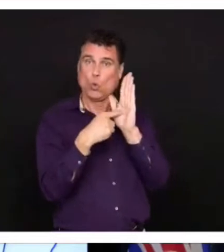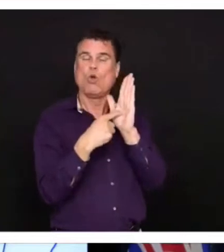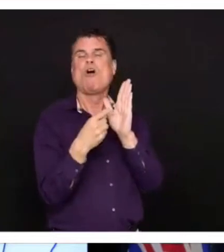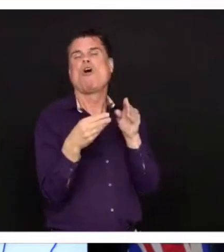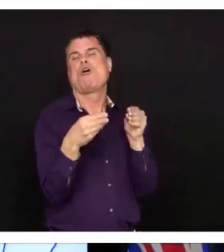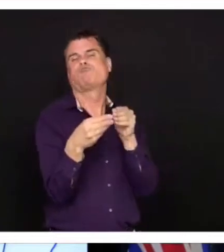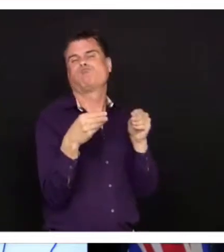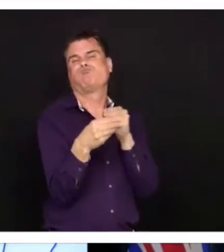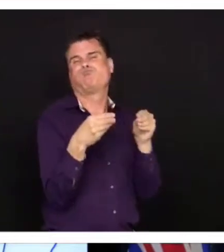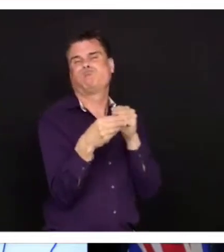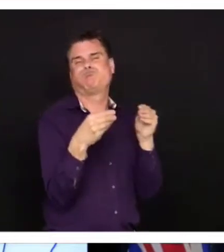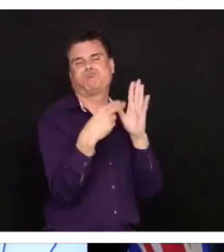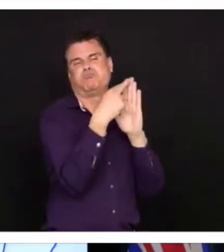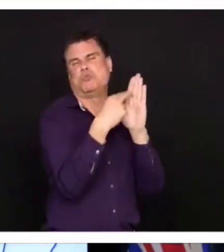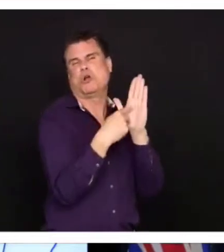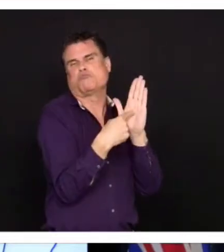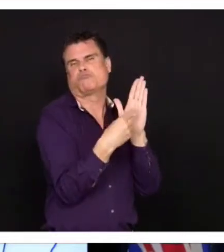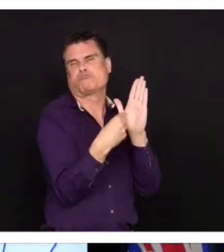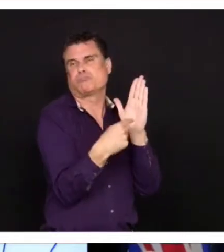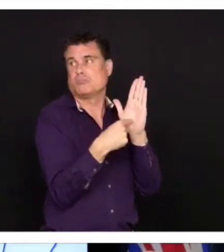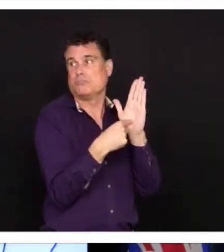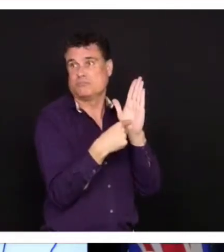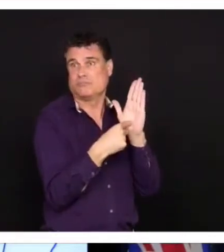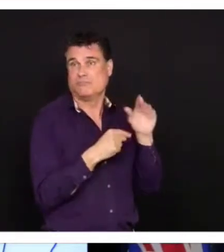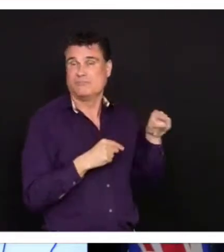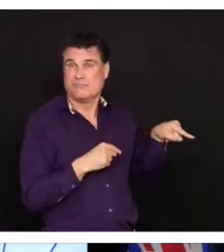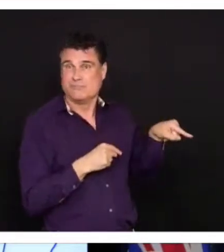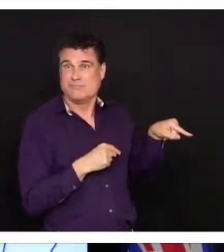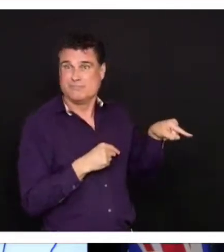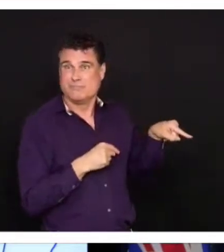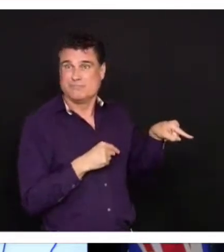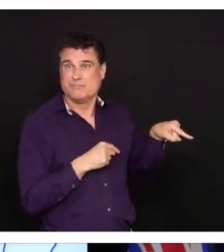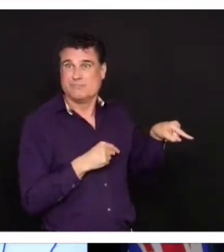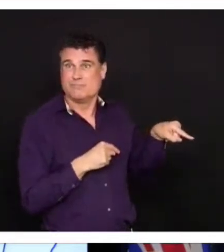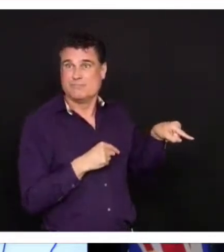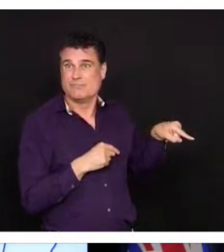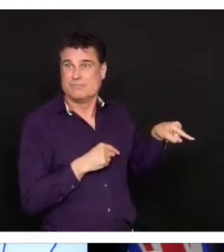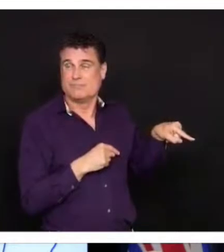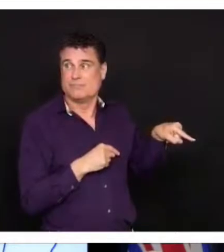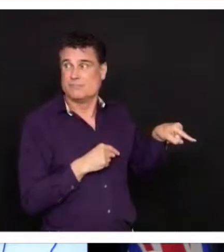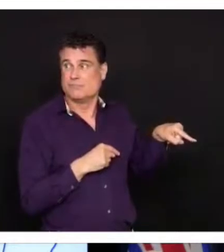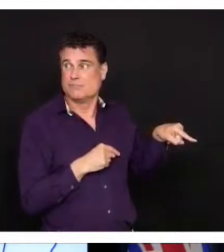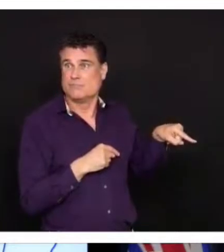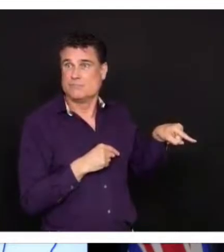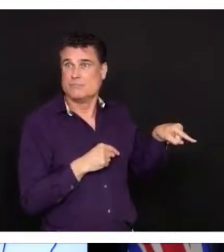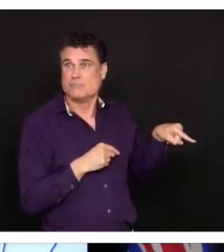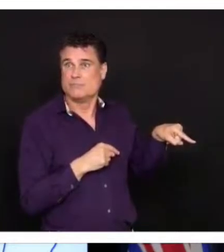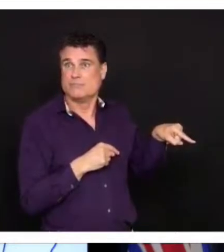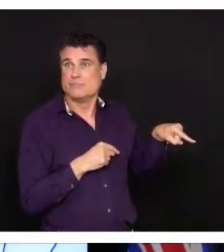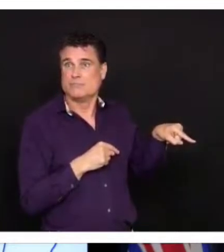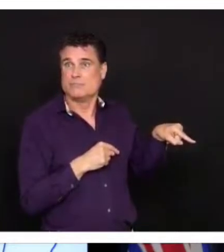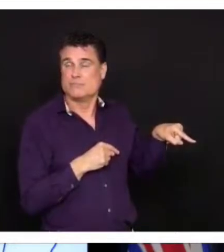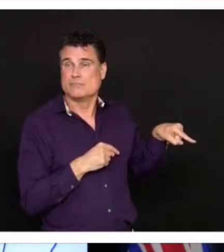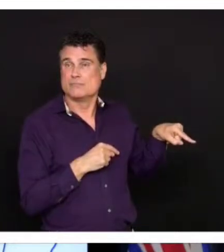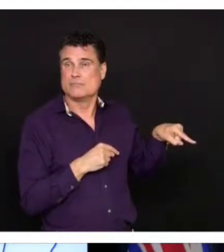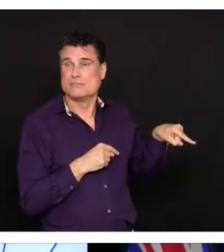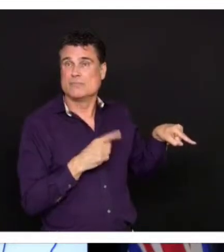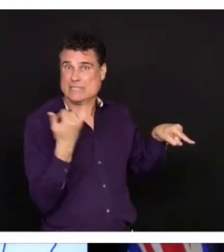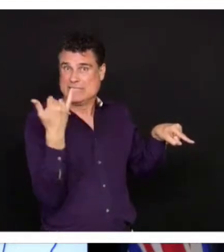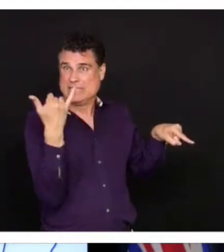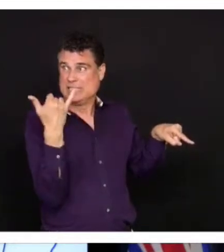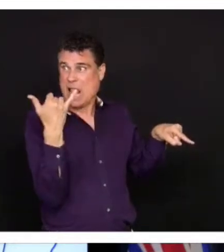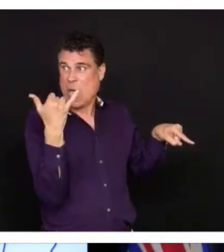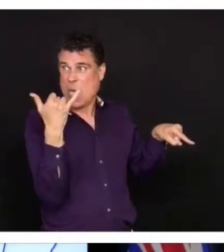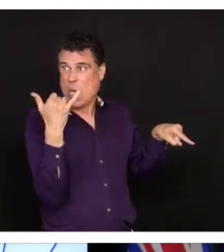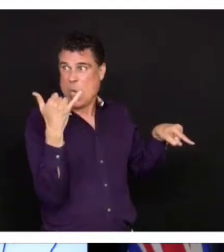those yellow bars give you an example. This is looking at critical care. So it's one of the models. It's not the only one, but it looks at where we